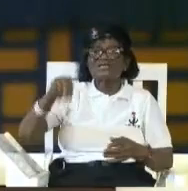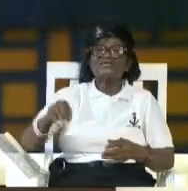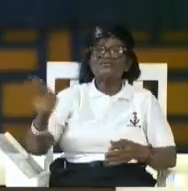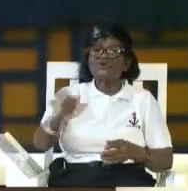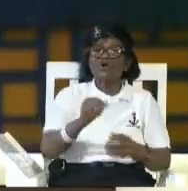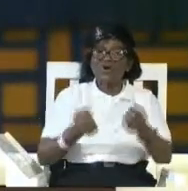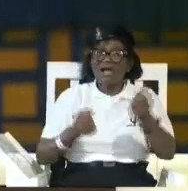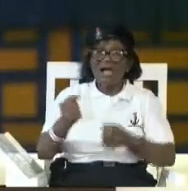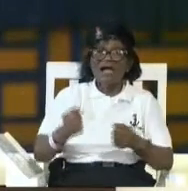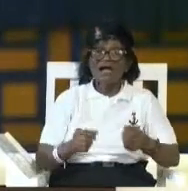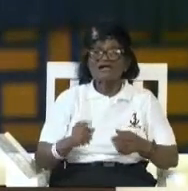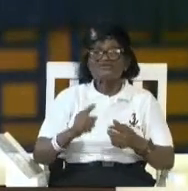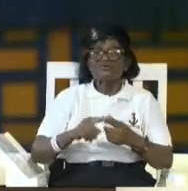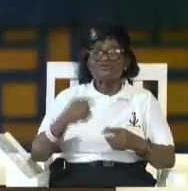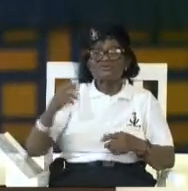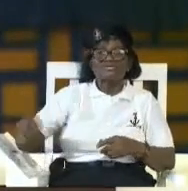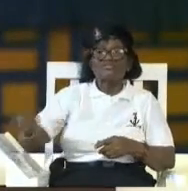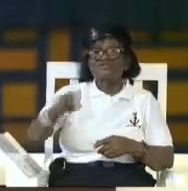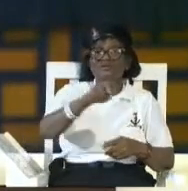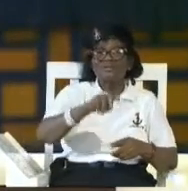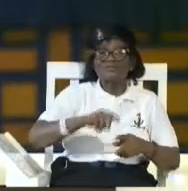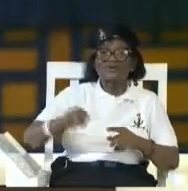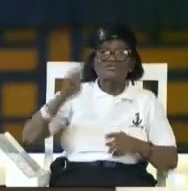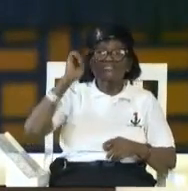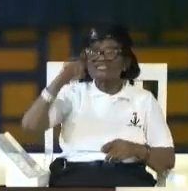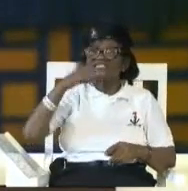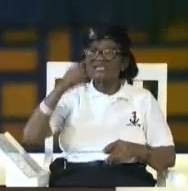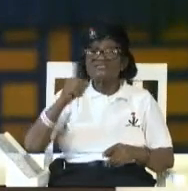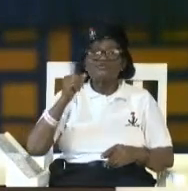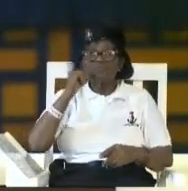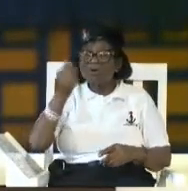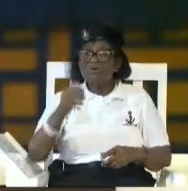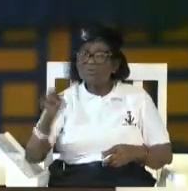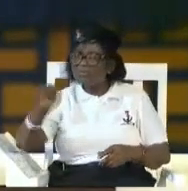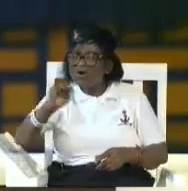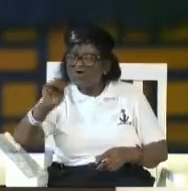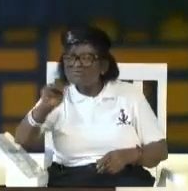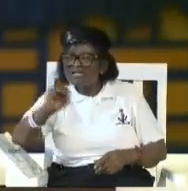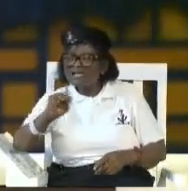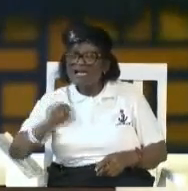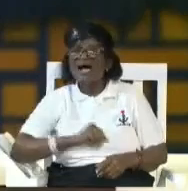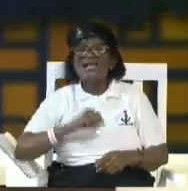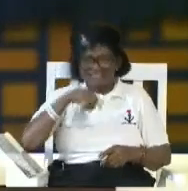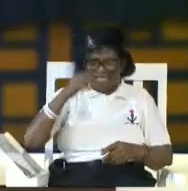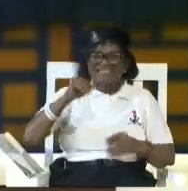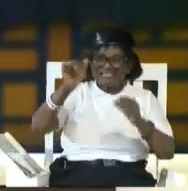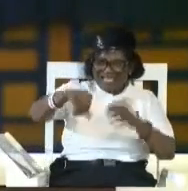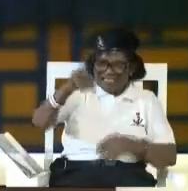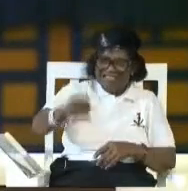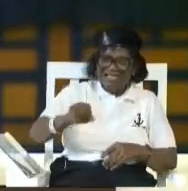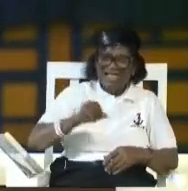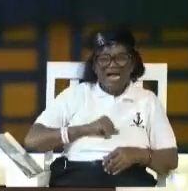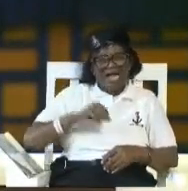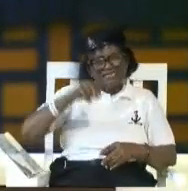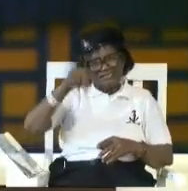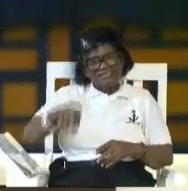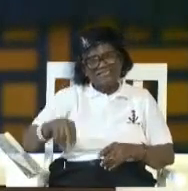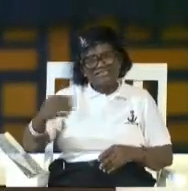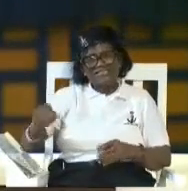He said, "Ah, but tomorrow is Monday." I said, "I know." He said, "I need the car to go to the officer."